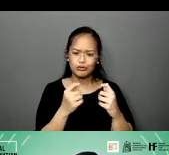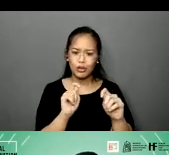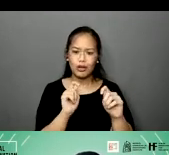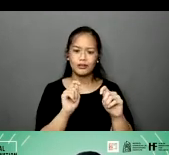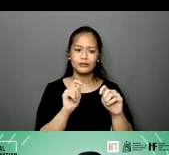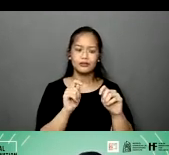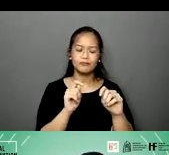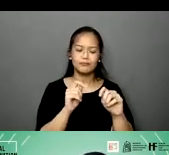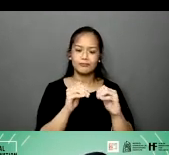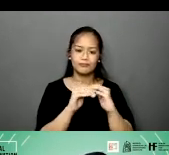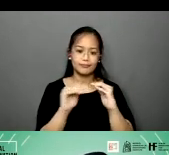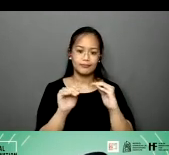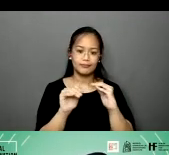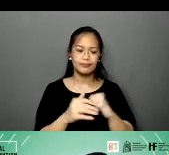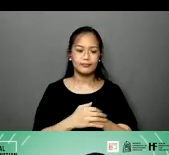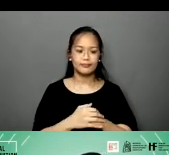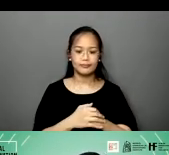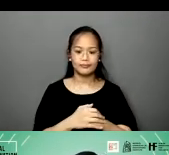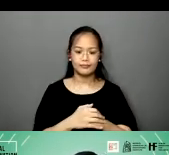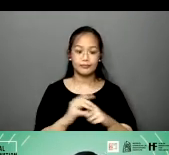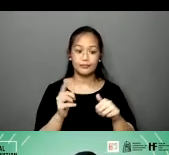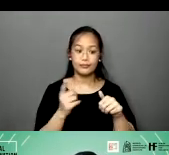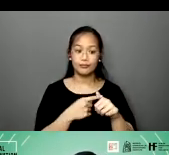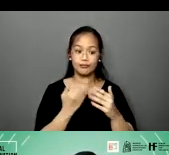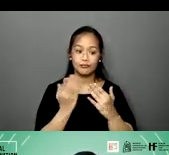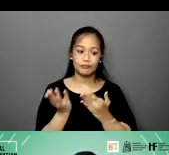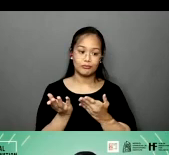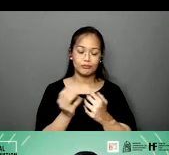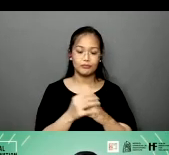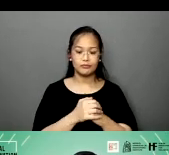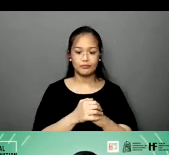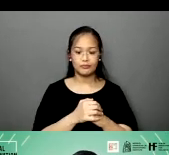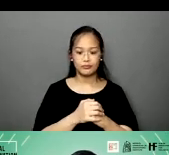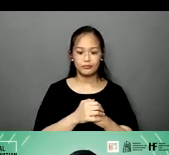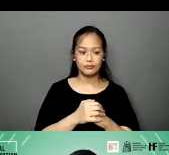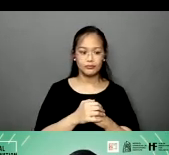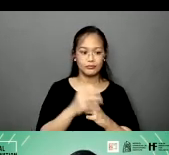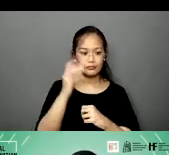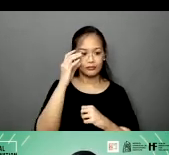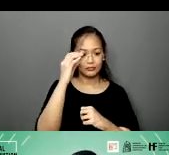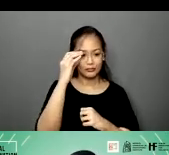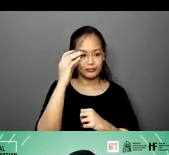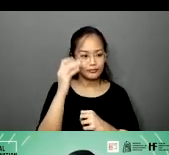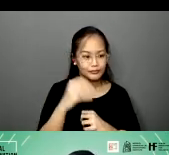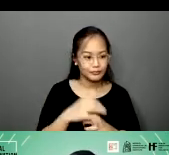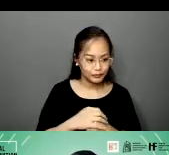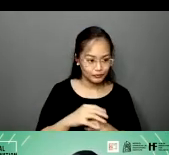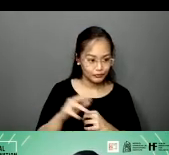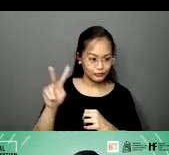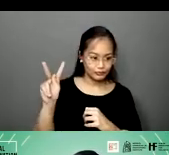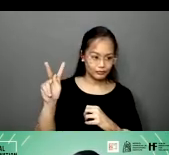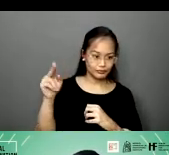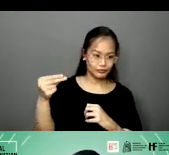sustainability. Okay, so the first one we want to look at is Kalhom. It's a